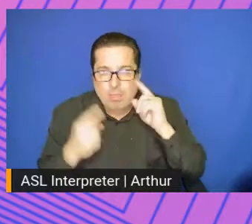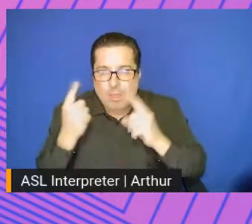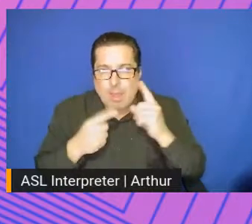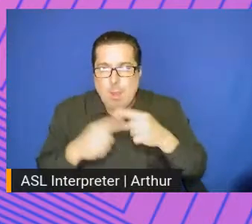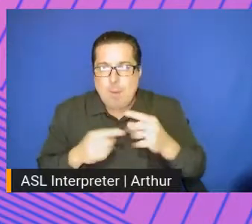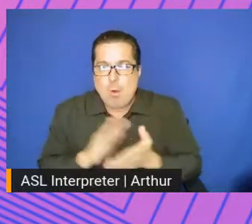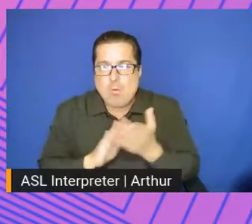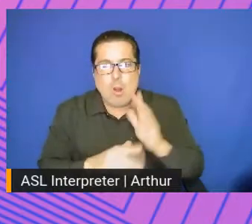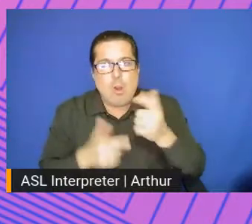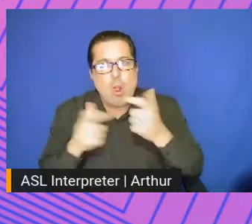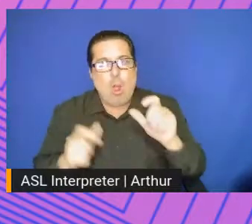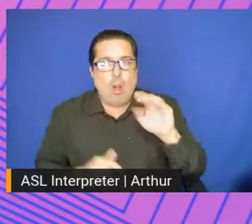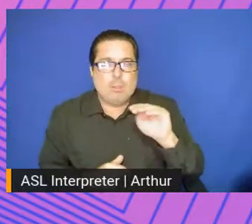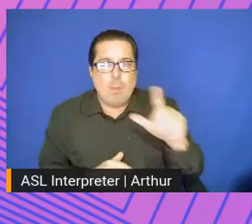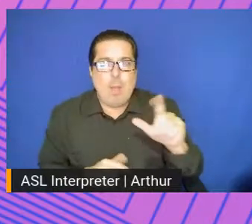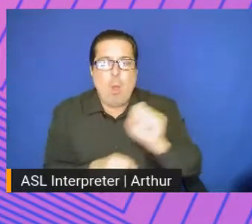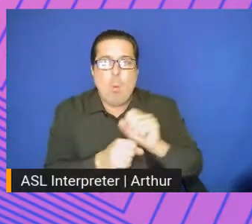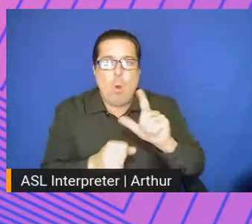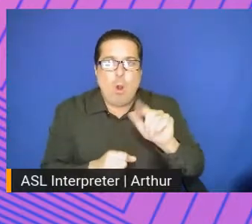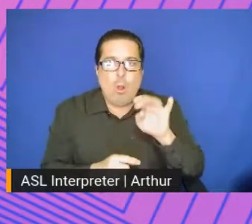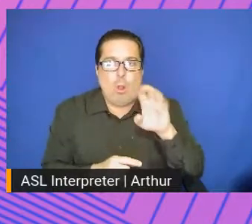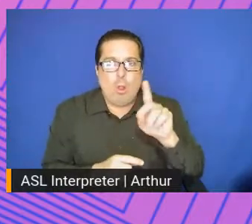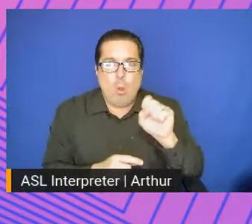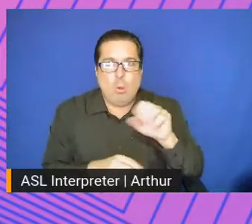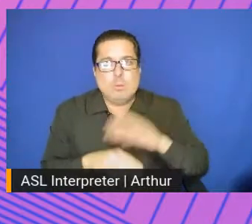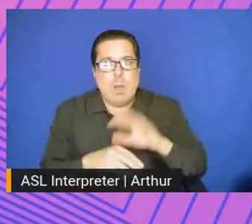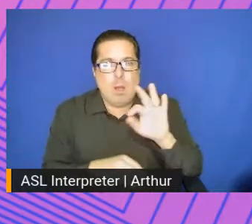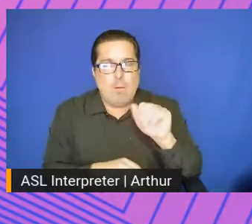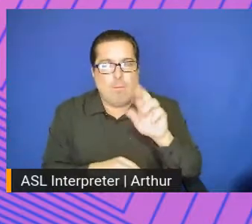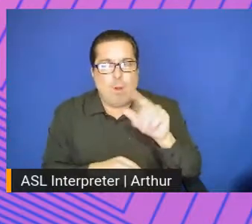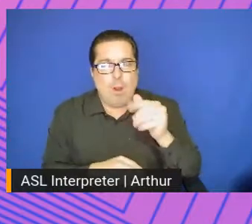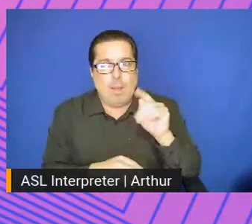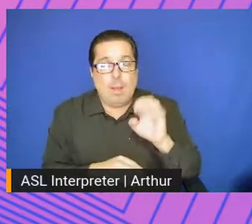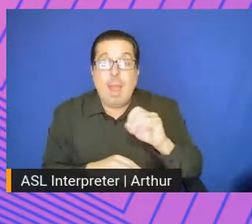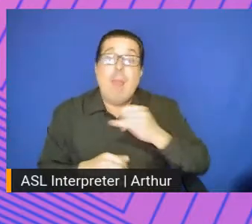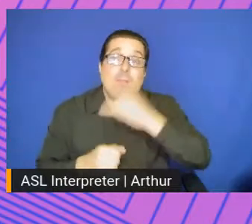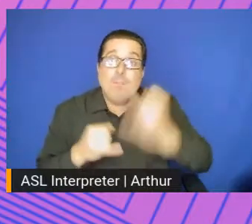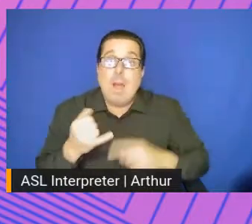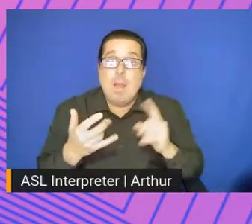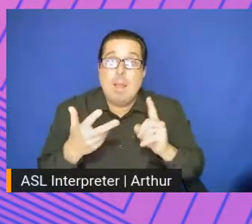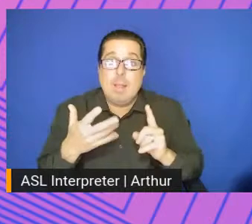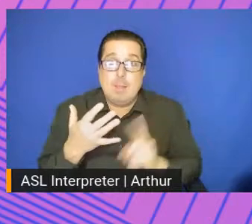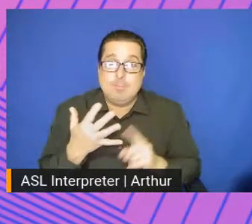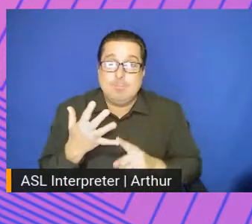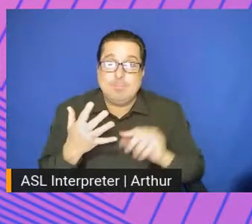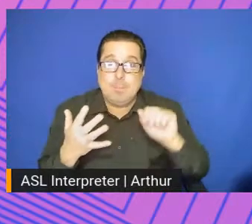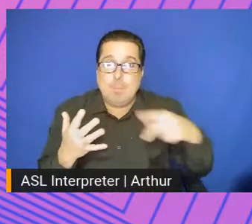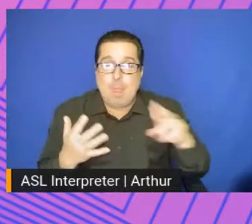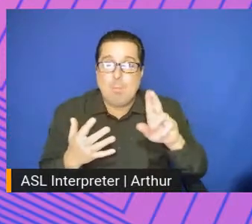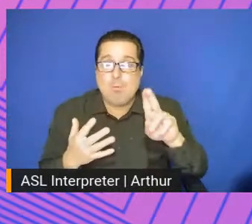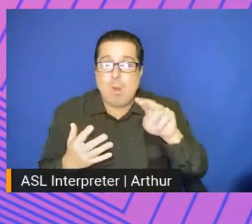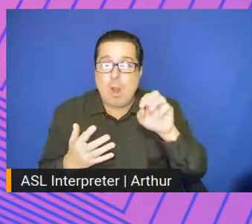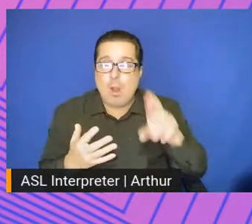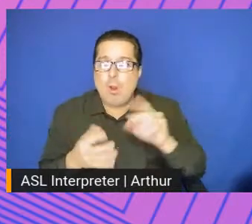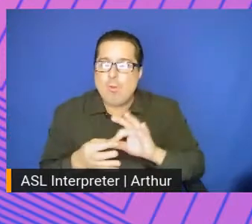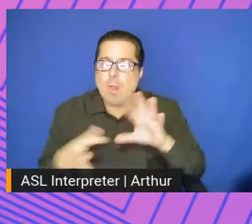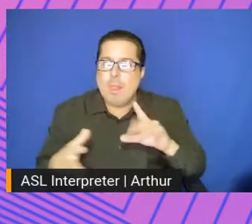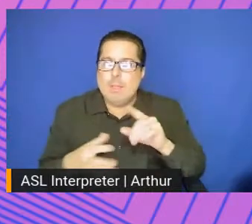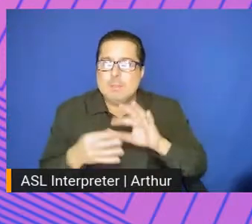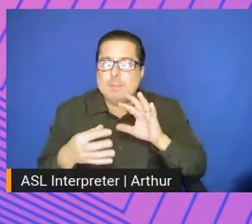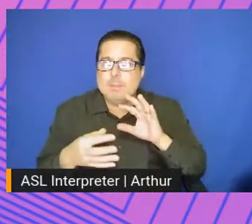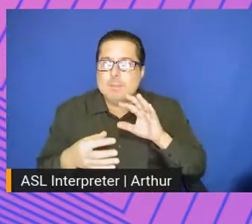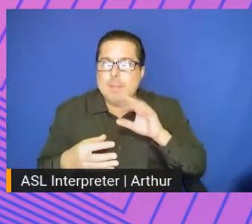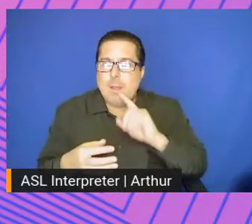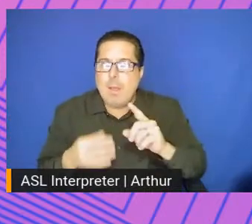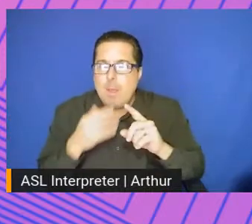ML workloads on Fargate. And then finally, AppRunner, we already released the VPC connectivity as well as the X-ray